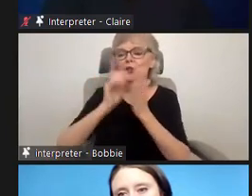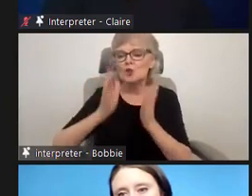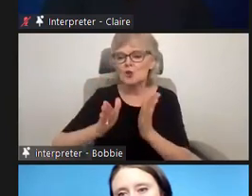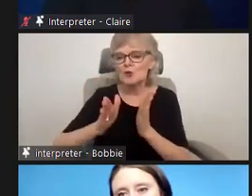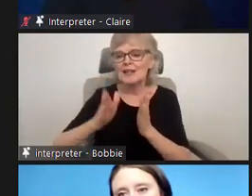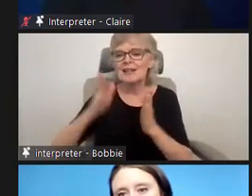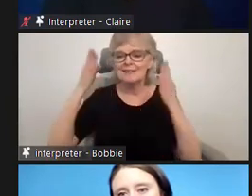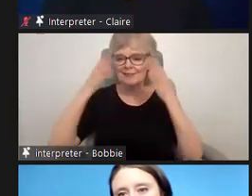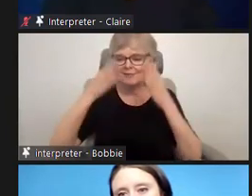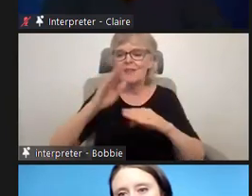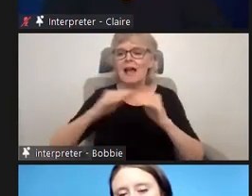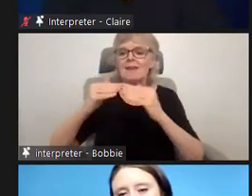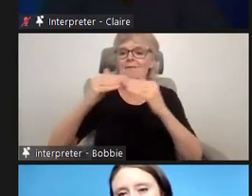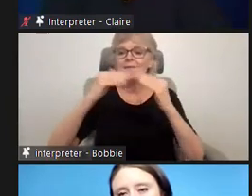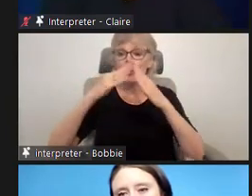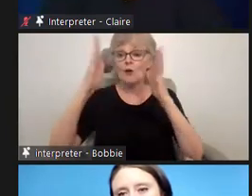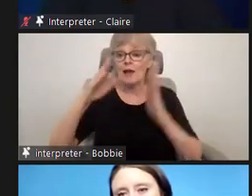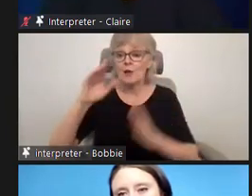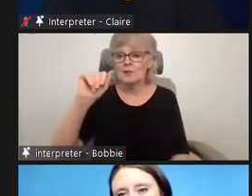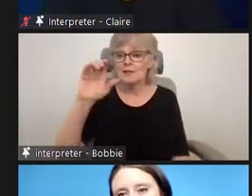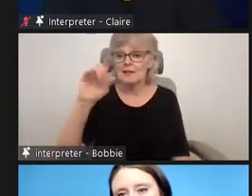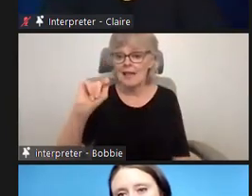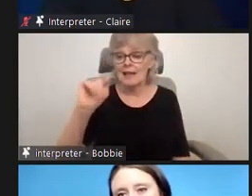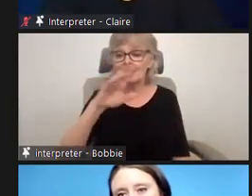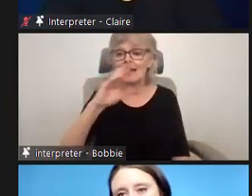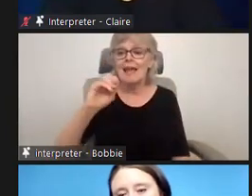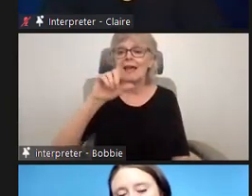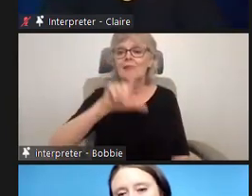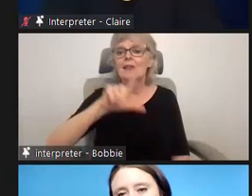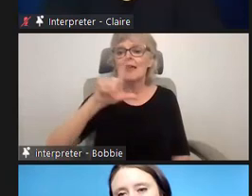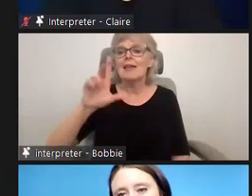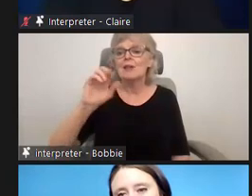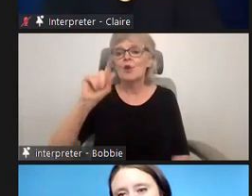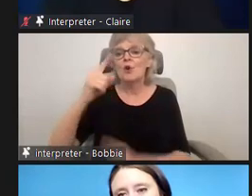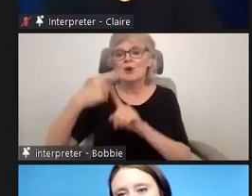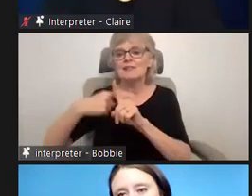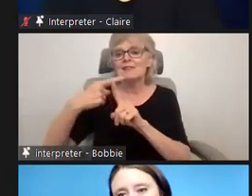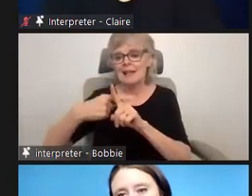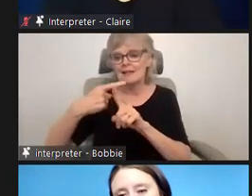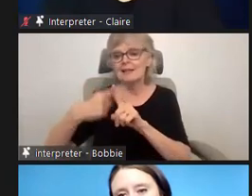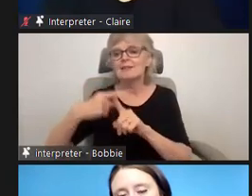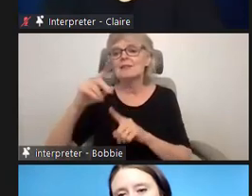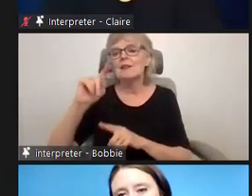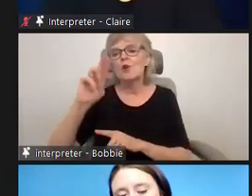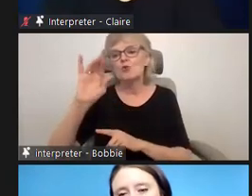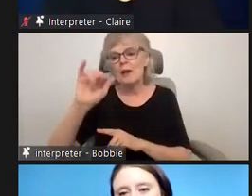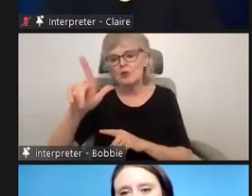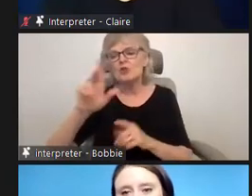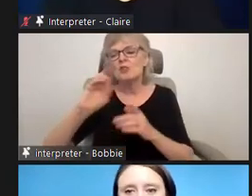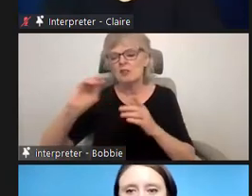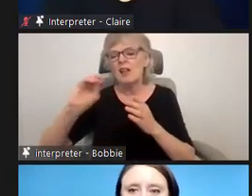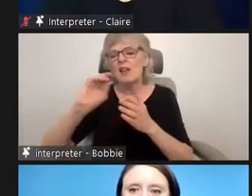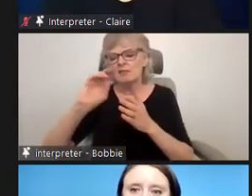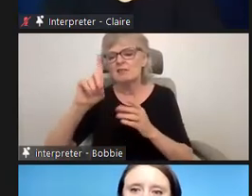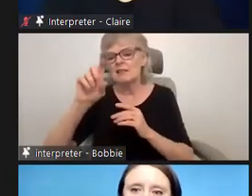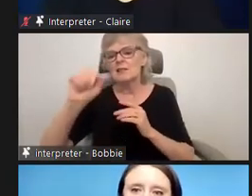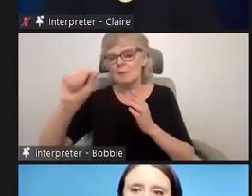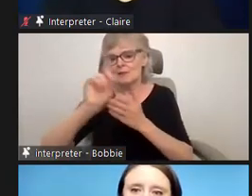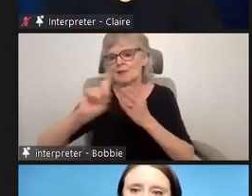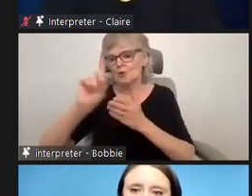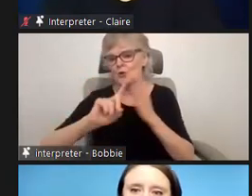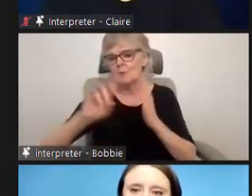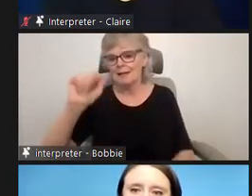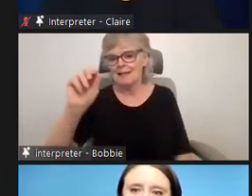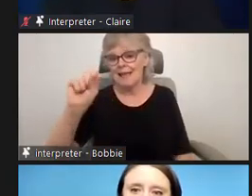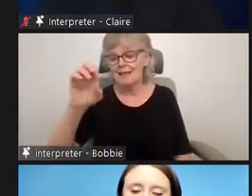on Fair Housing Act and landlord-tenant racial and disability discrimination cases. So again, we're very pleased to have Lisa